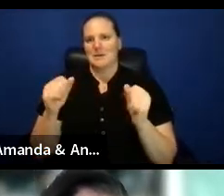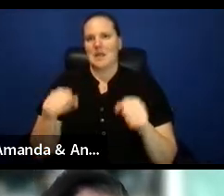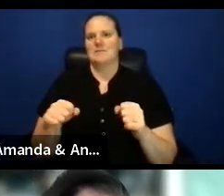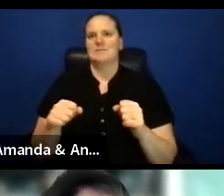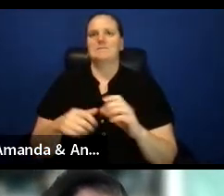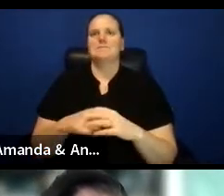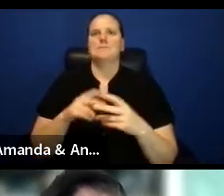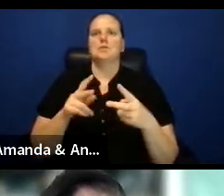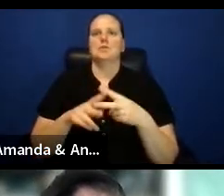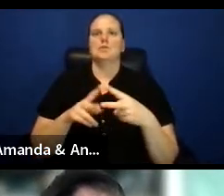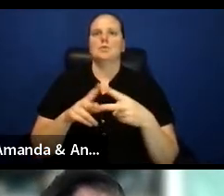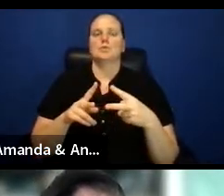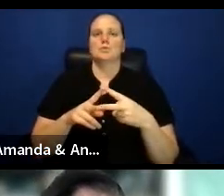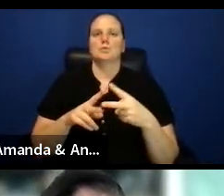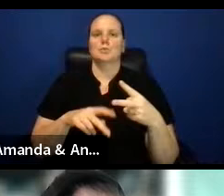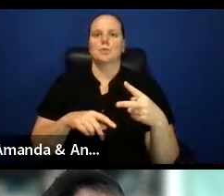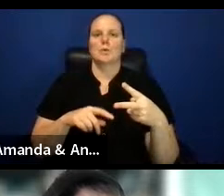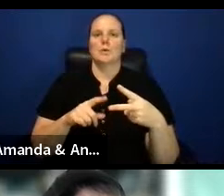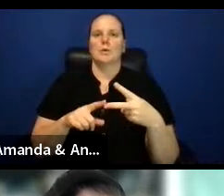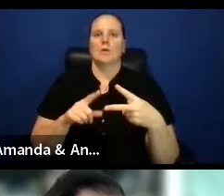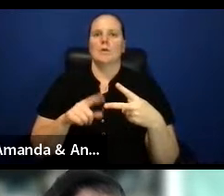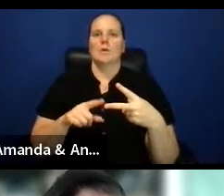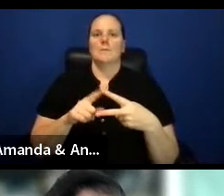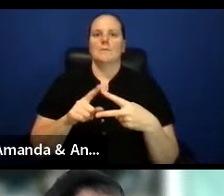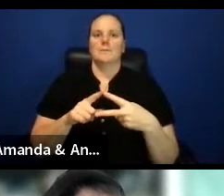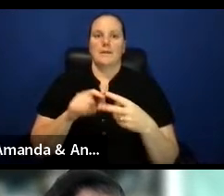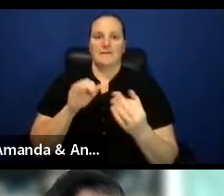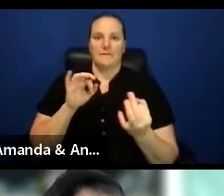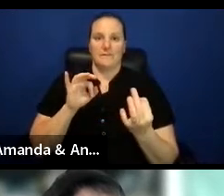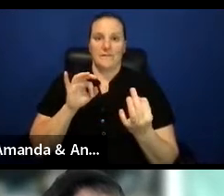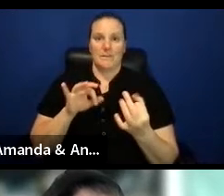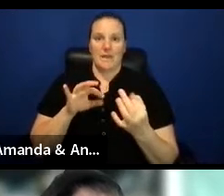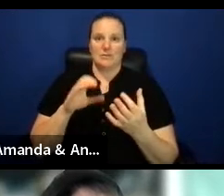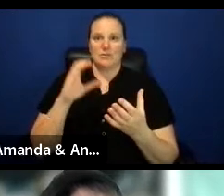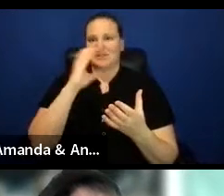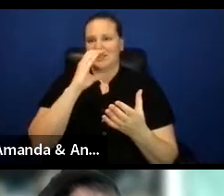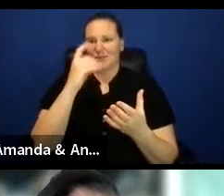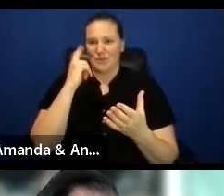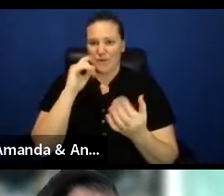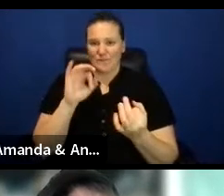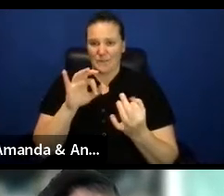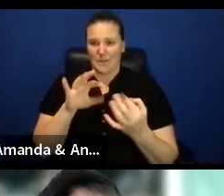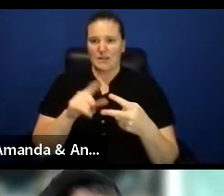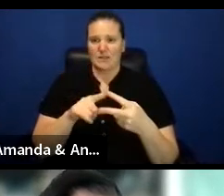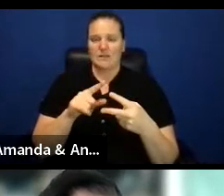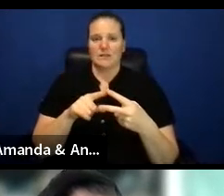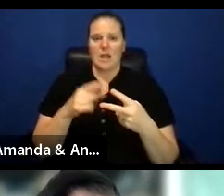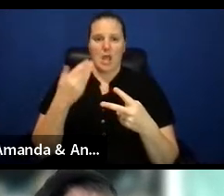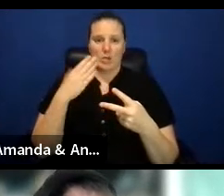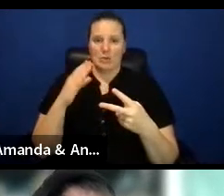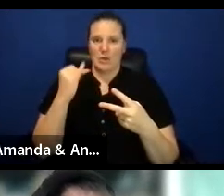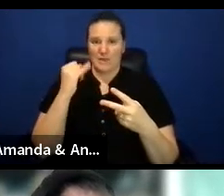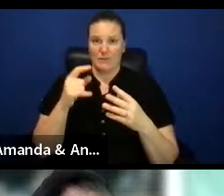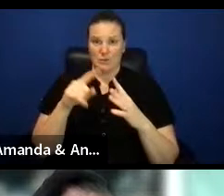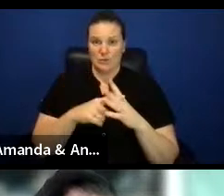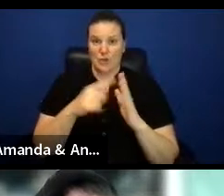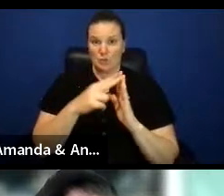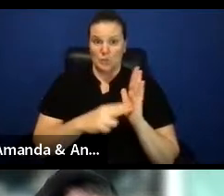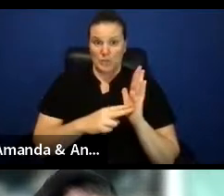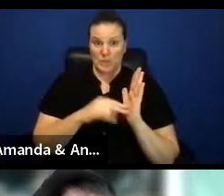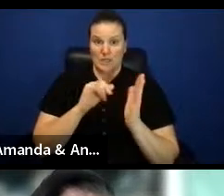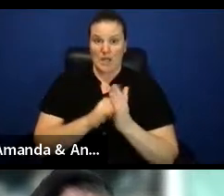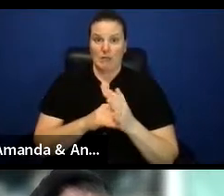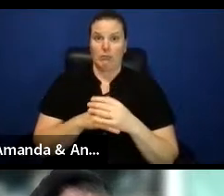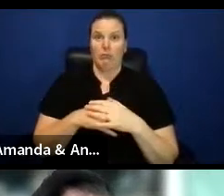2 questions. One was, I guess, some feedback and seeking some feedback is, I don't know if you all have started reading this, but it's